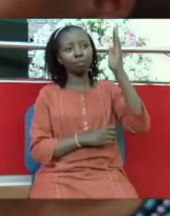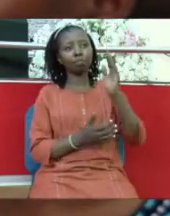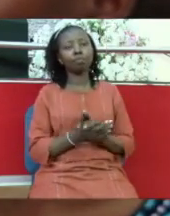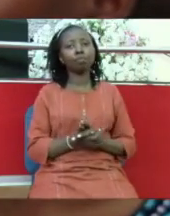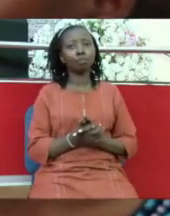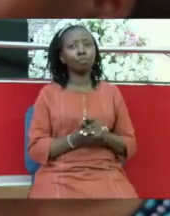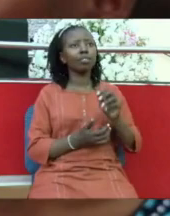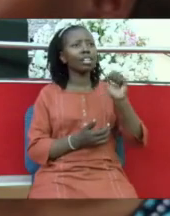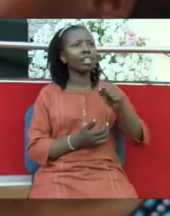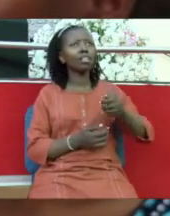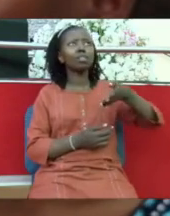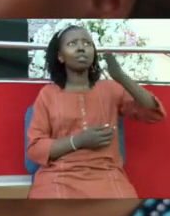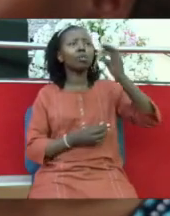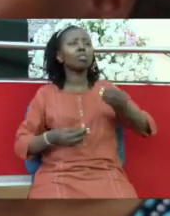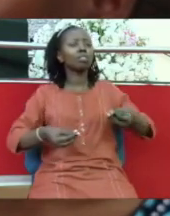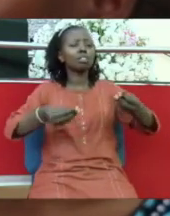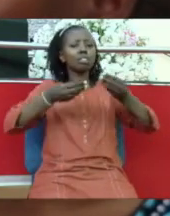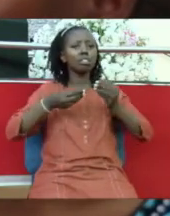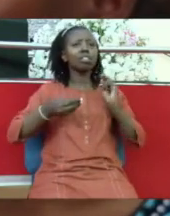Yes, God has given us promises.